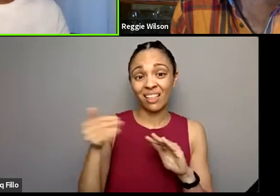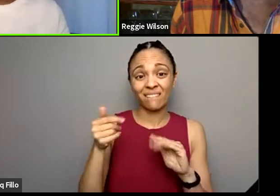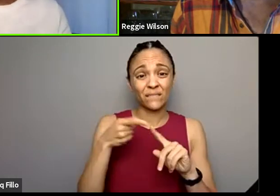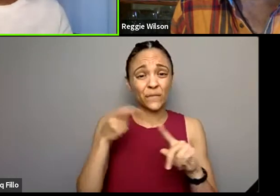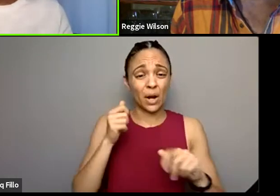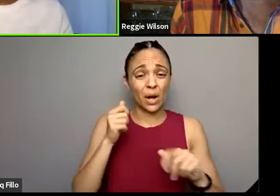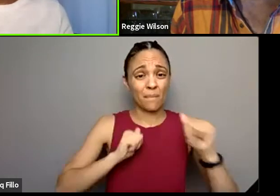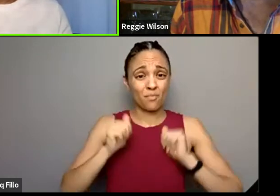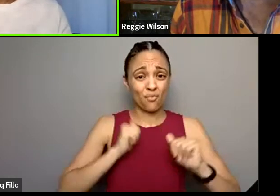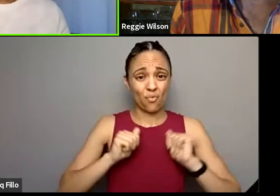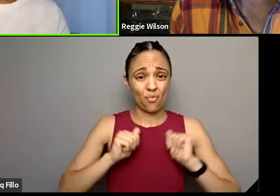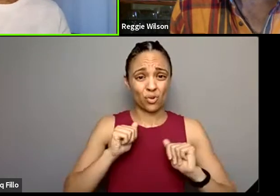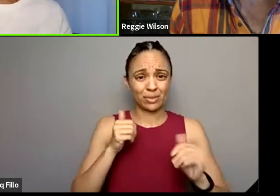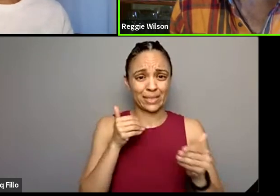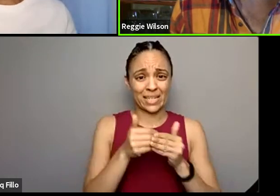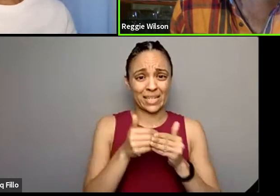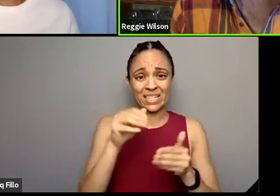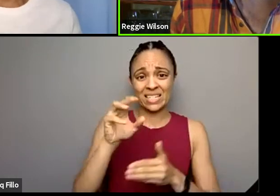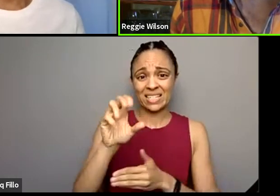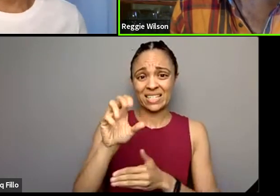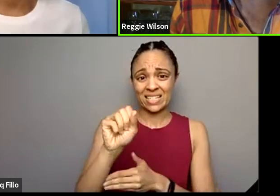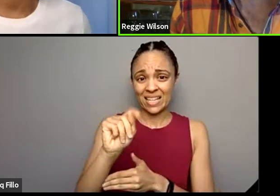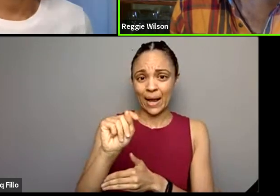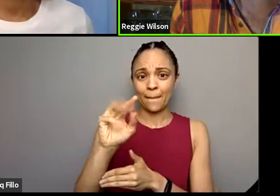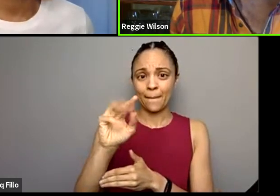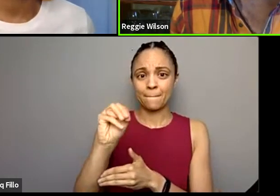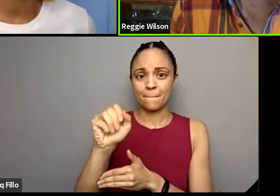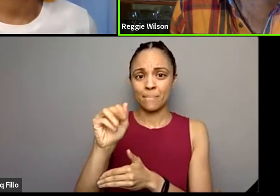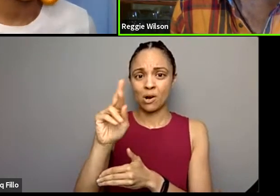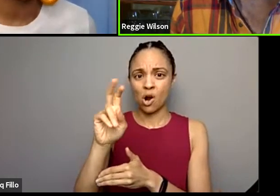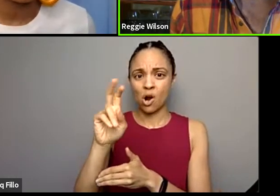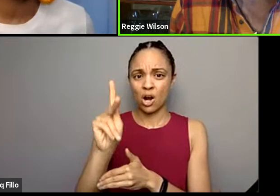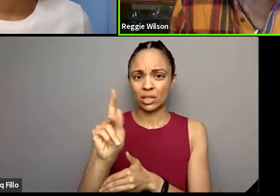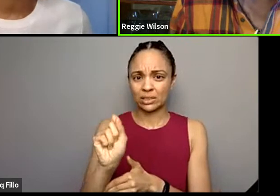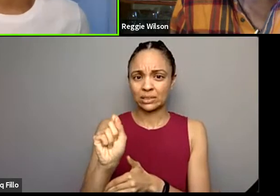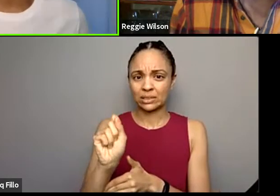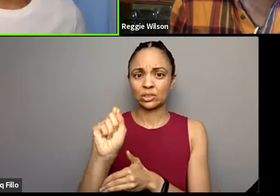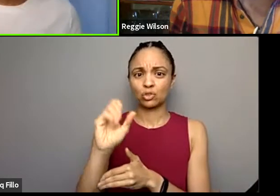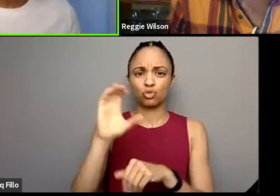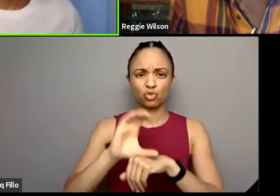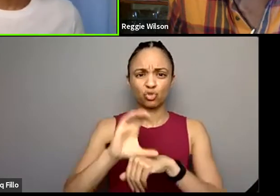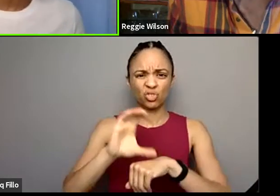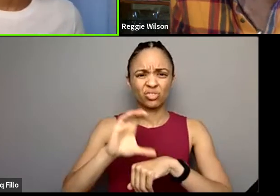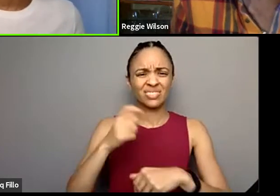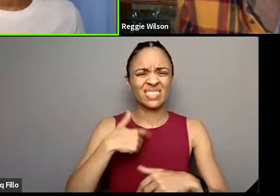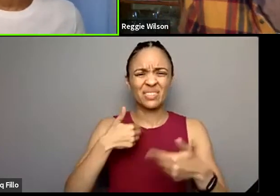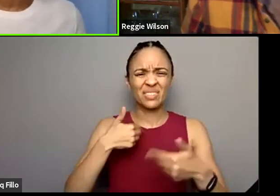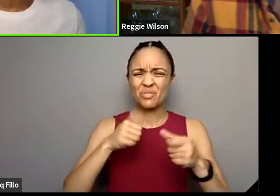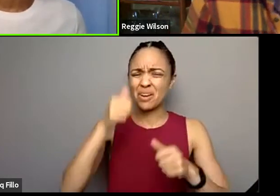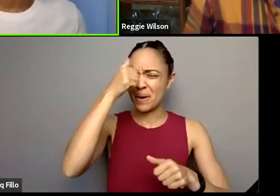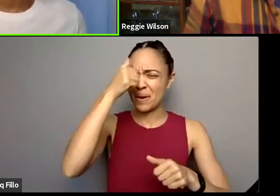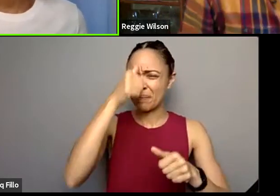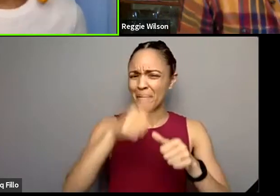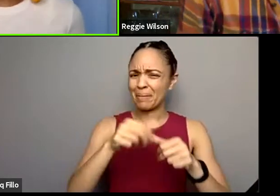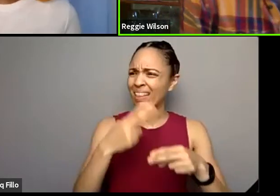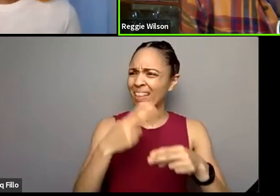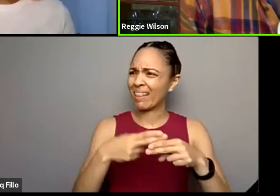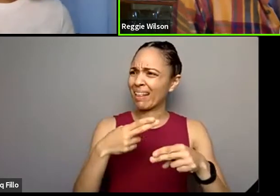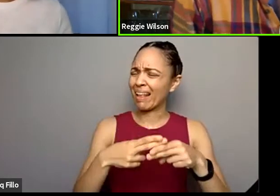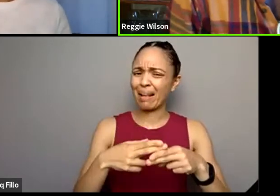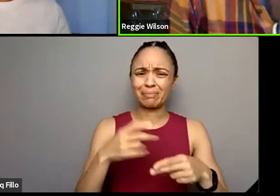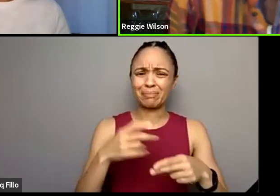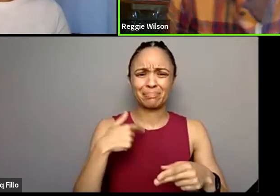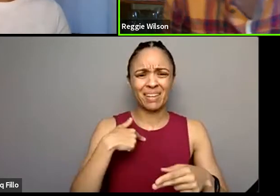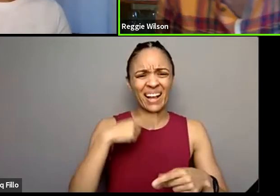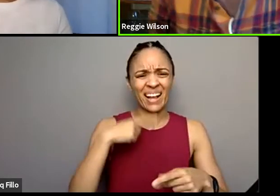after seeing that piece. Oh. And why am I not remembering the entire name of the piece? Because it was very long. Too long. All my titles,